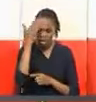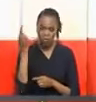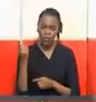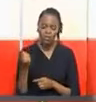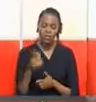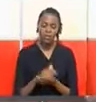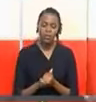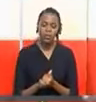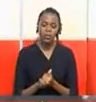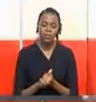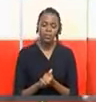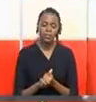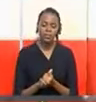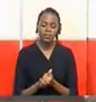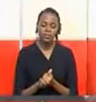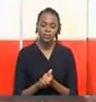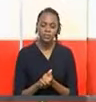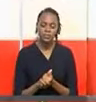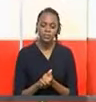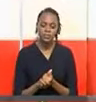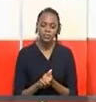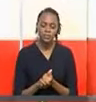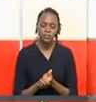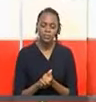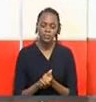End quote.